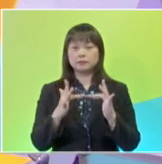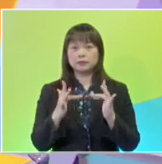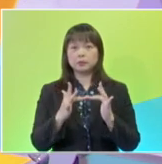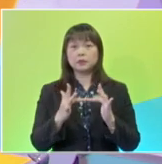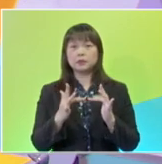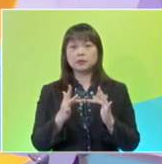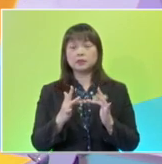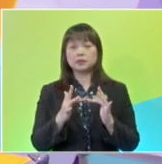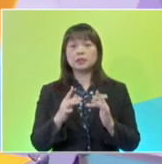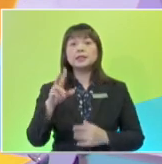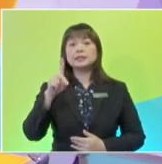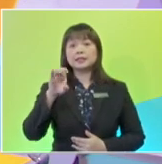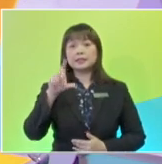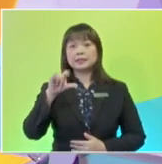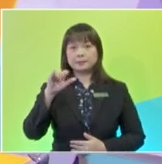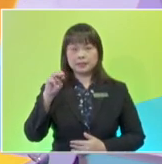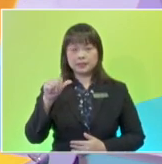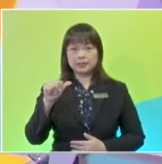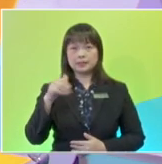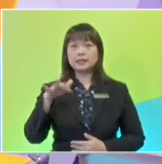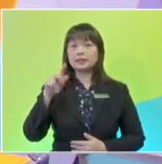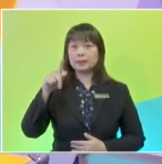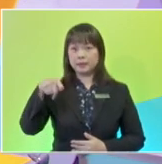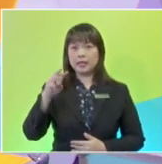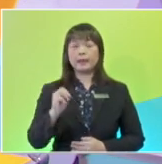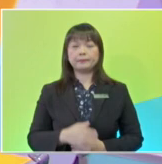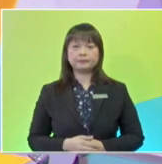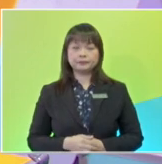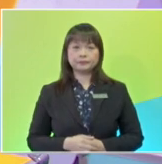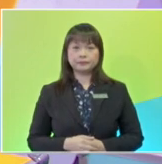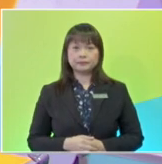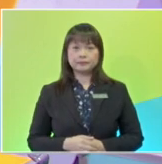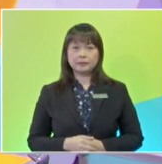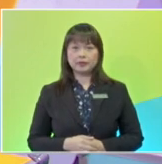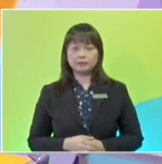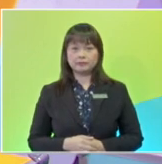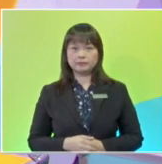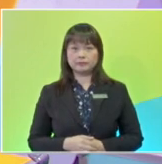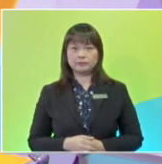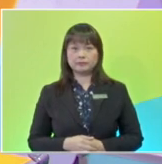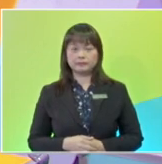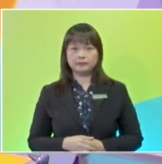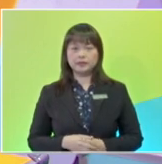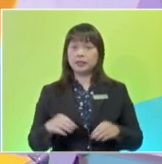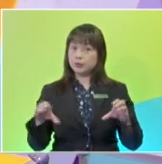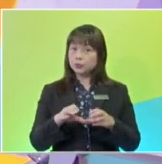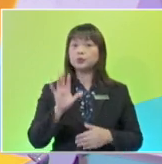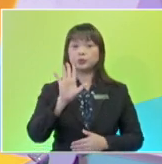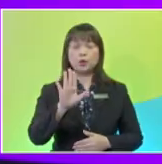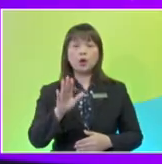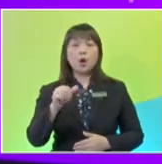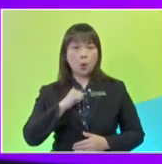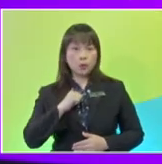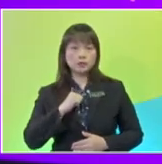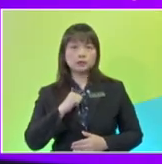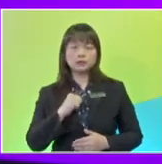could do revision, you know, understand this experiment a little bit better, I'm sure you can head to that website and do your own revision. With that,